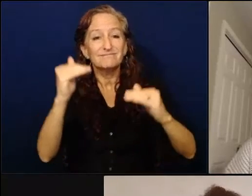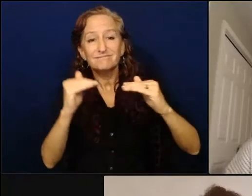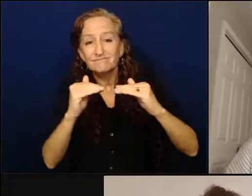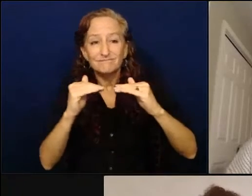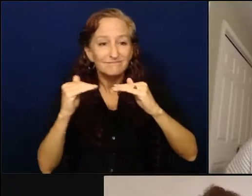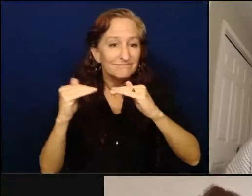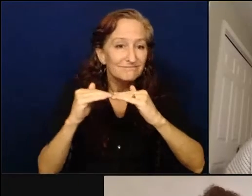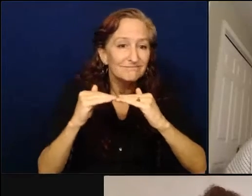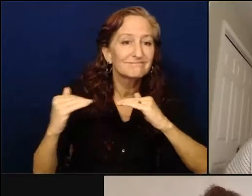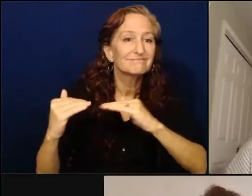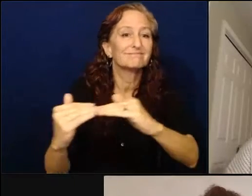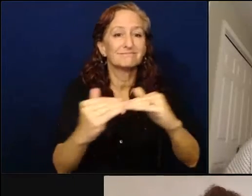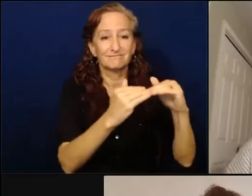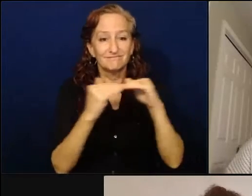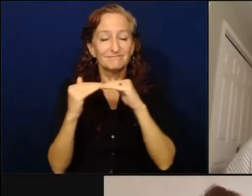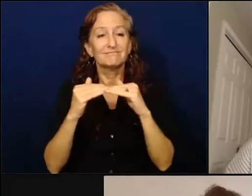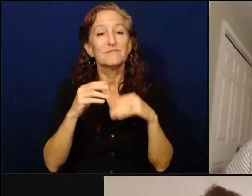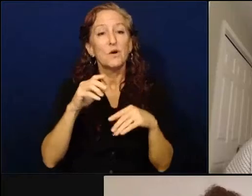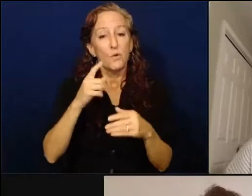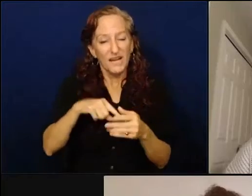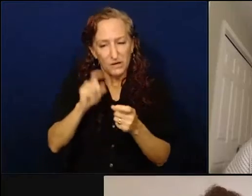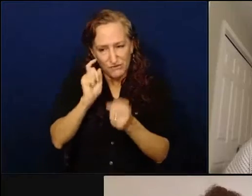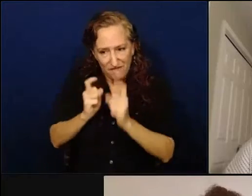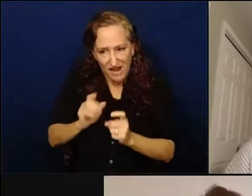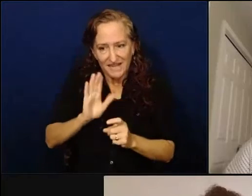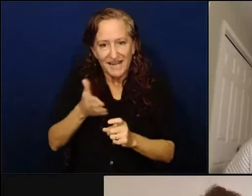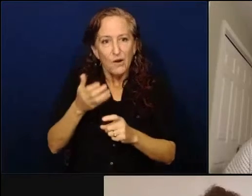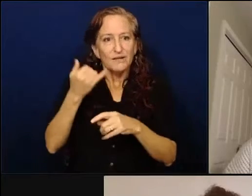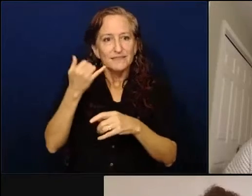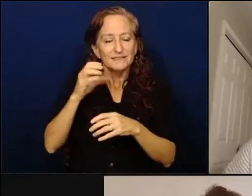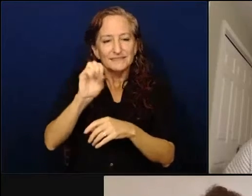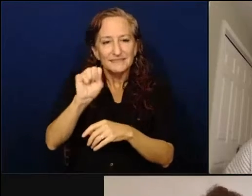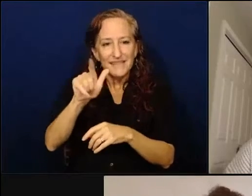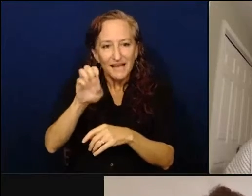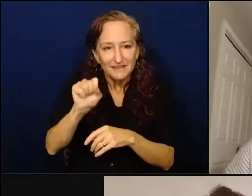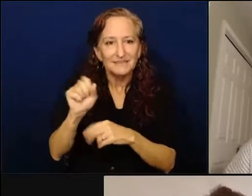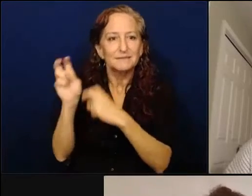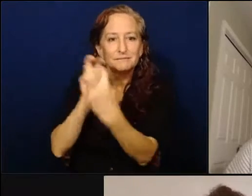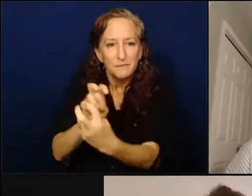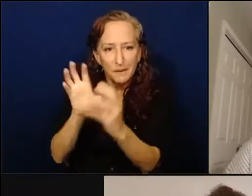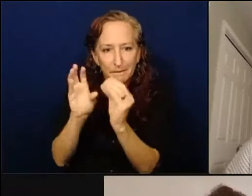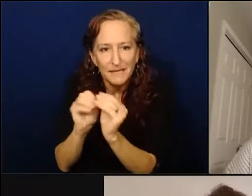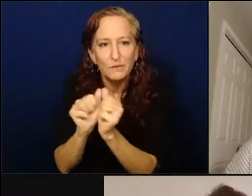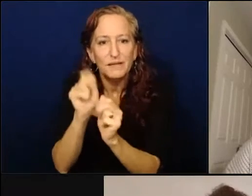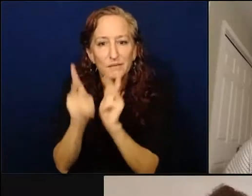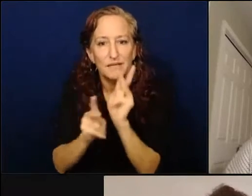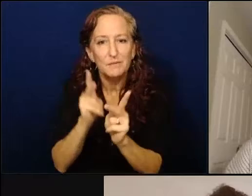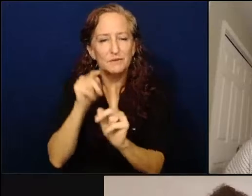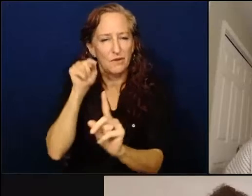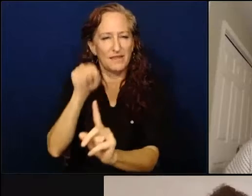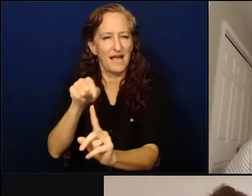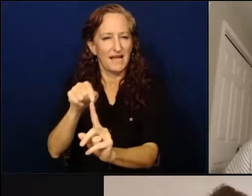really refining that so that it makes it really easy for the team. So I'd say that is one of